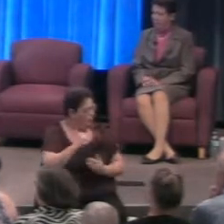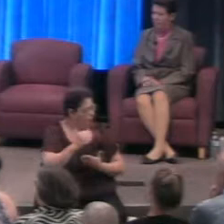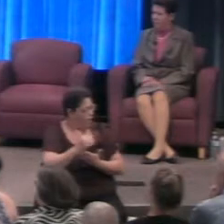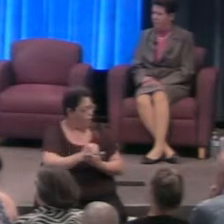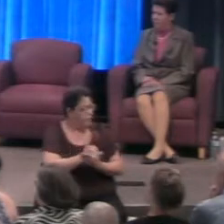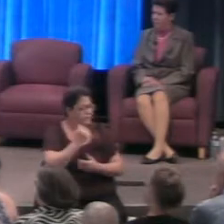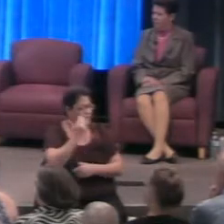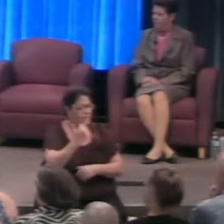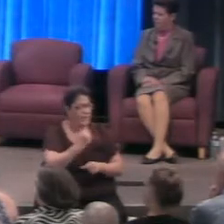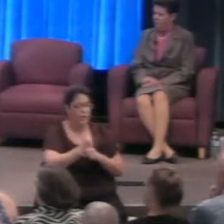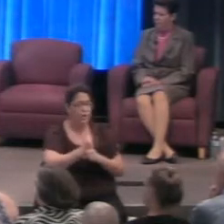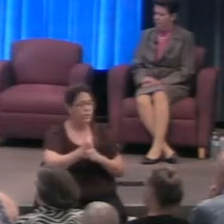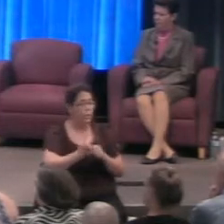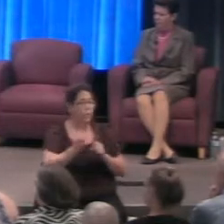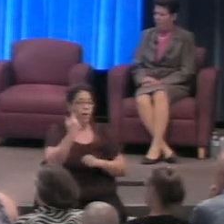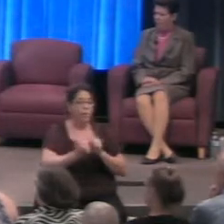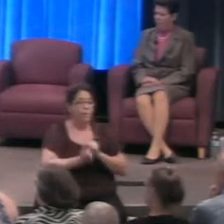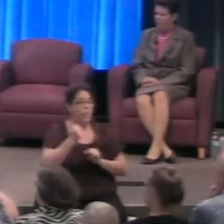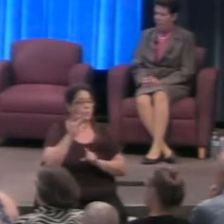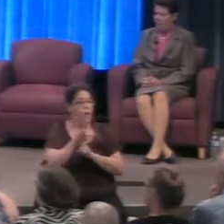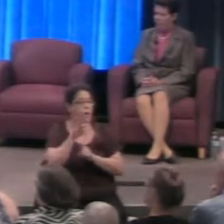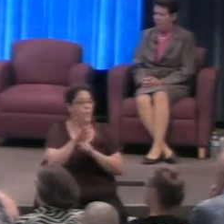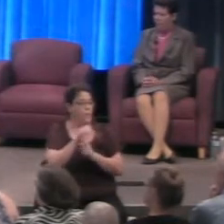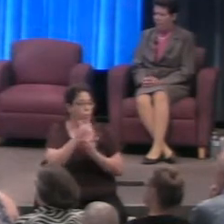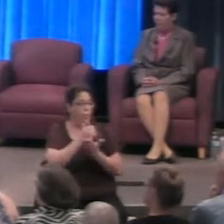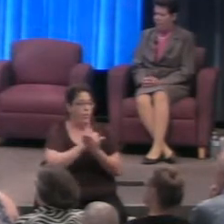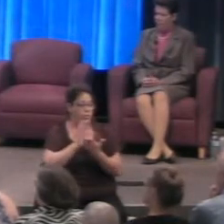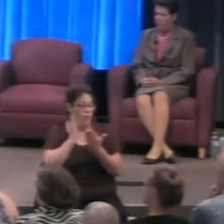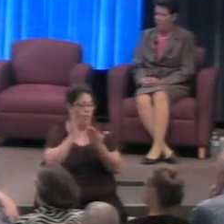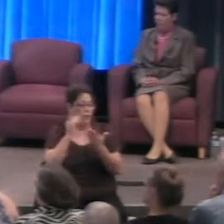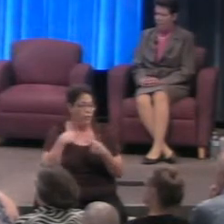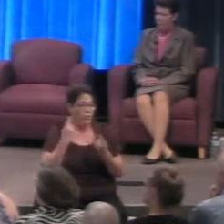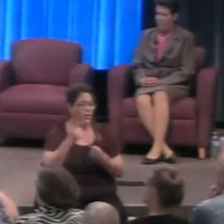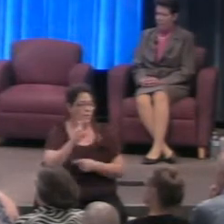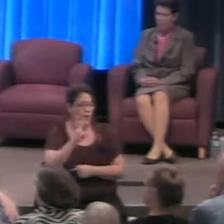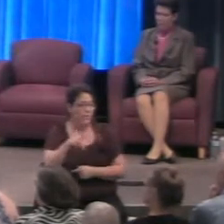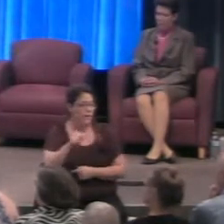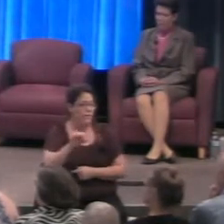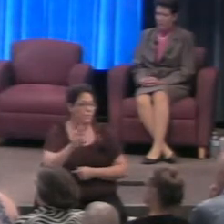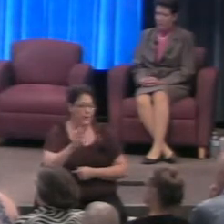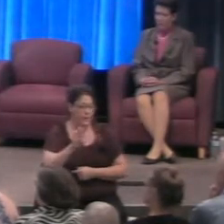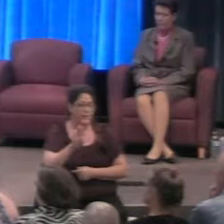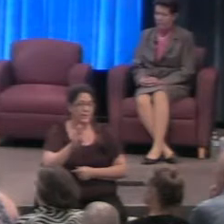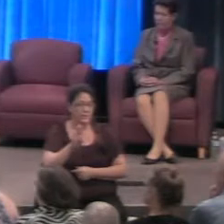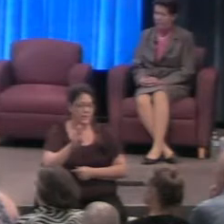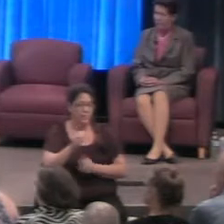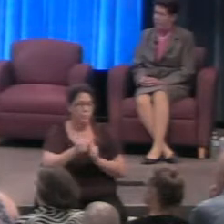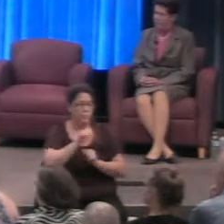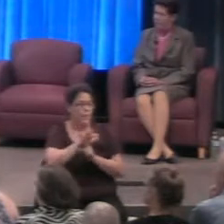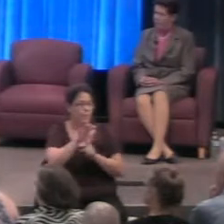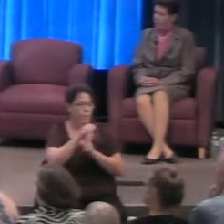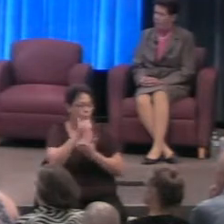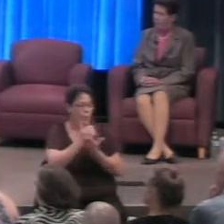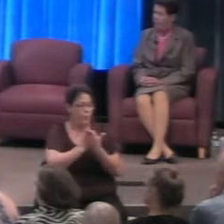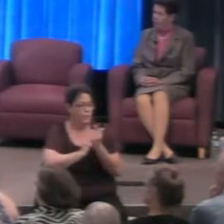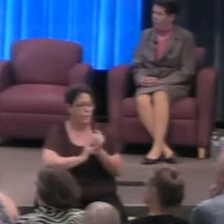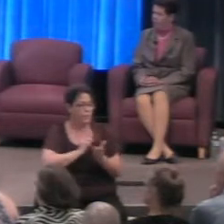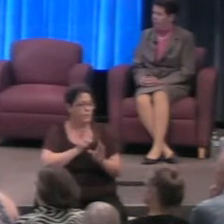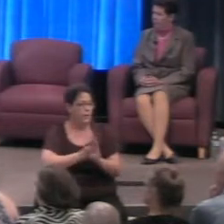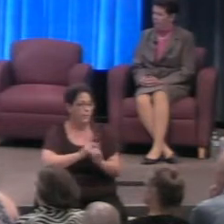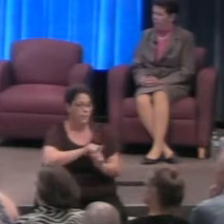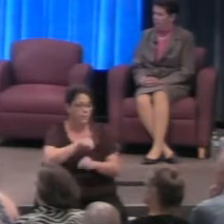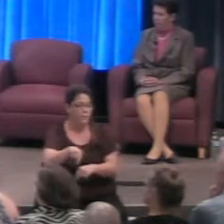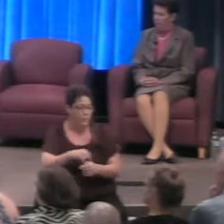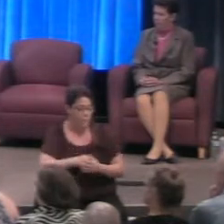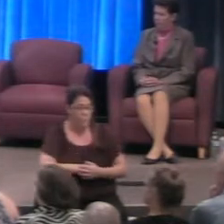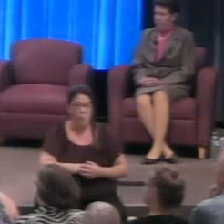it remains one of the most popular courses offered at Wright-Patt today. So now, let's see,